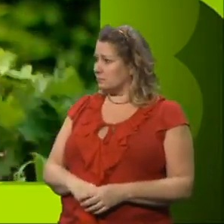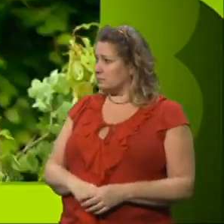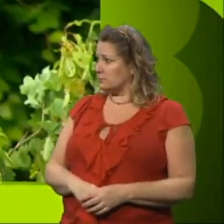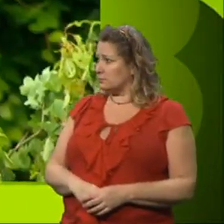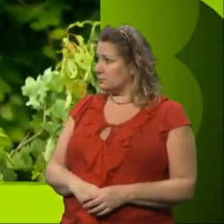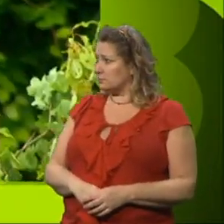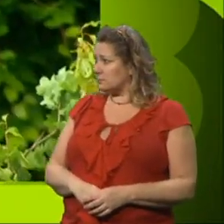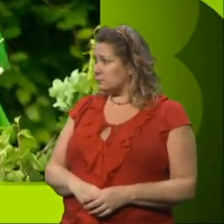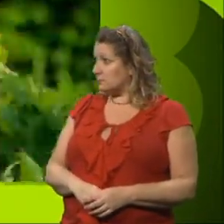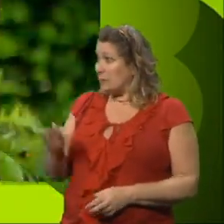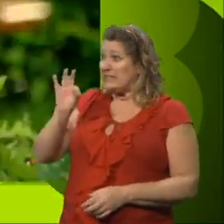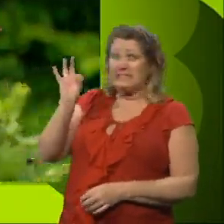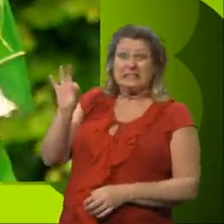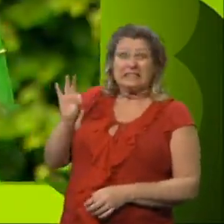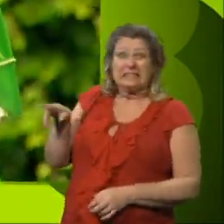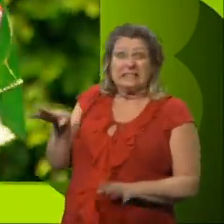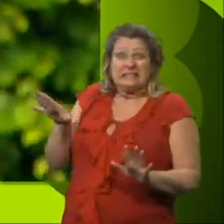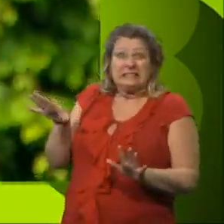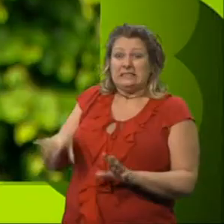Bees! Oh, budges!